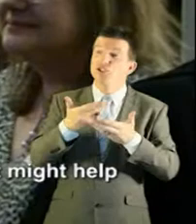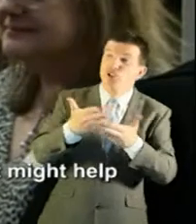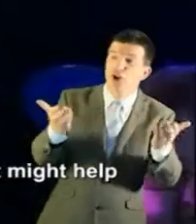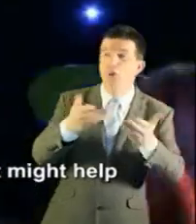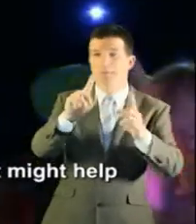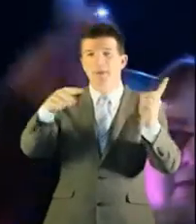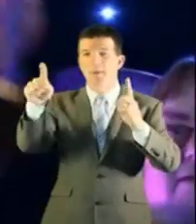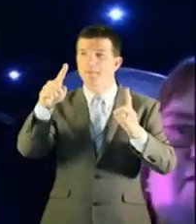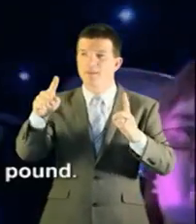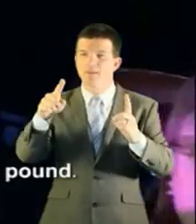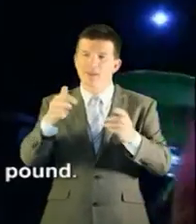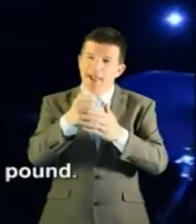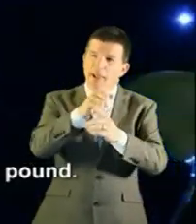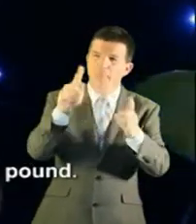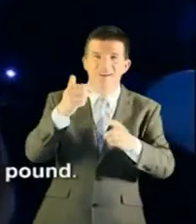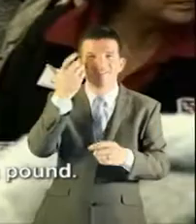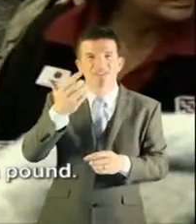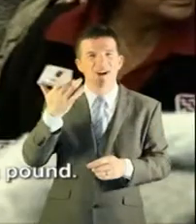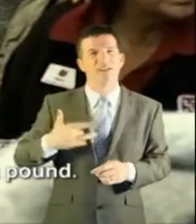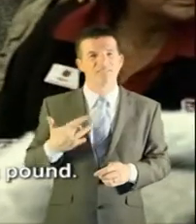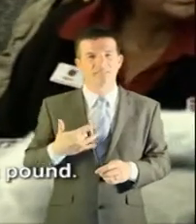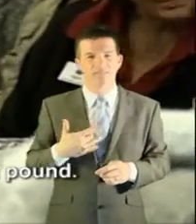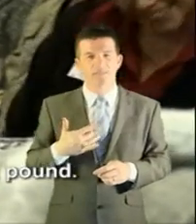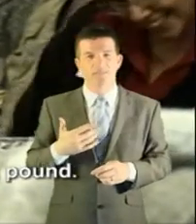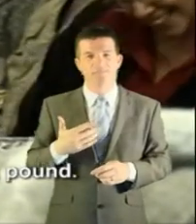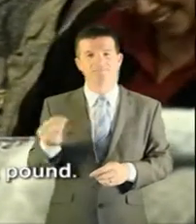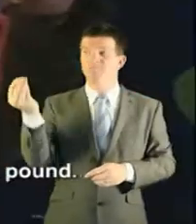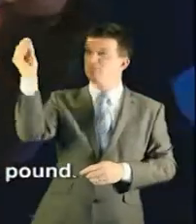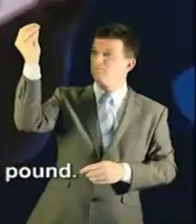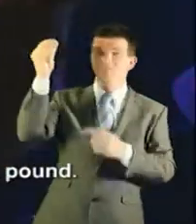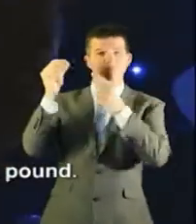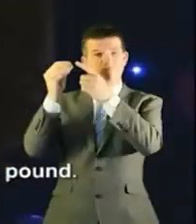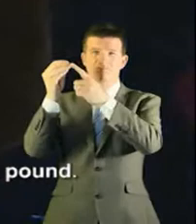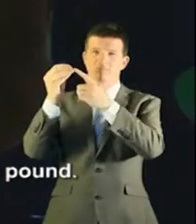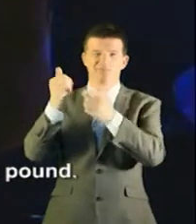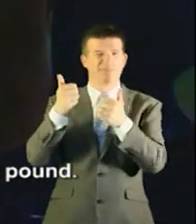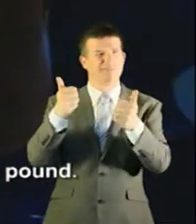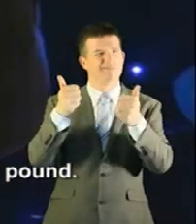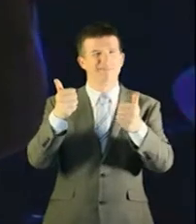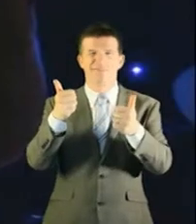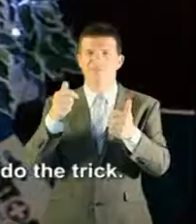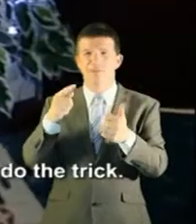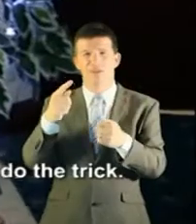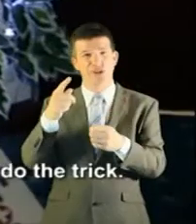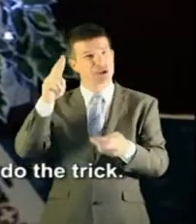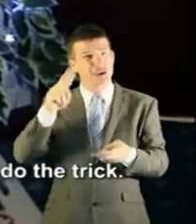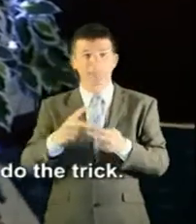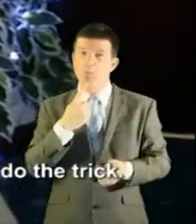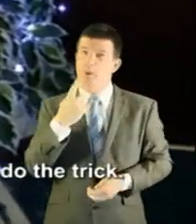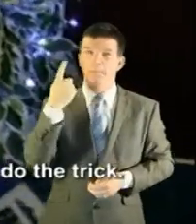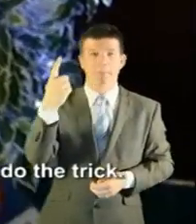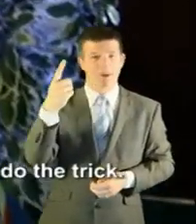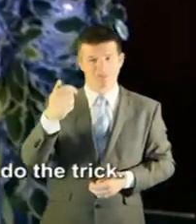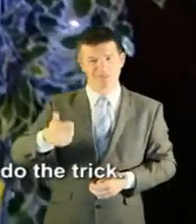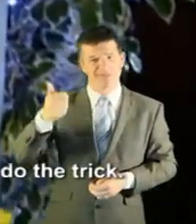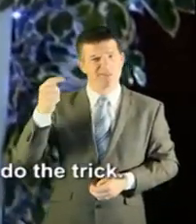a day-to-day basis. We've got a very clever gadget here. These only cost £1. I have problems opening